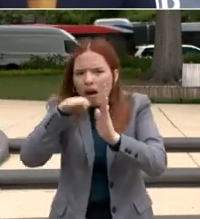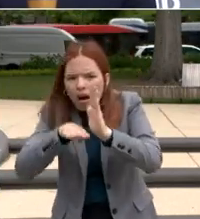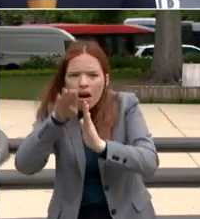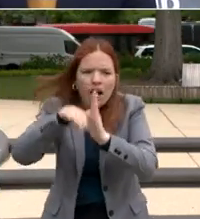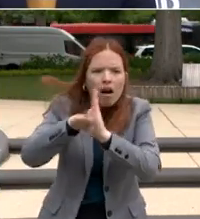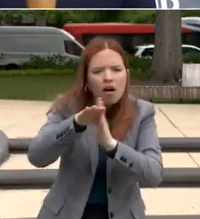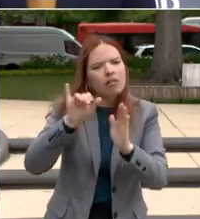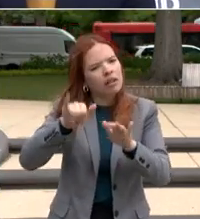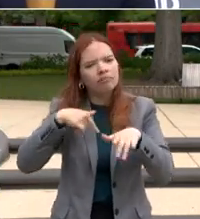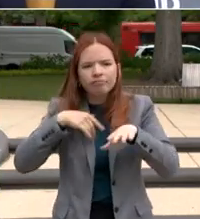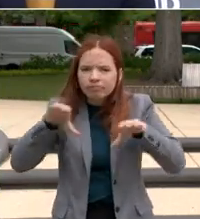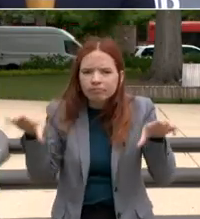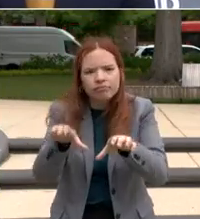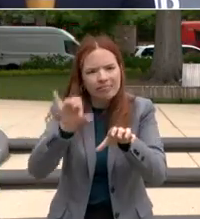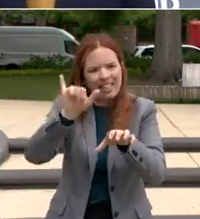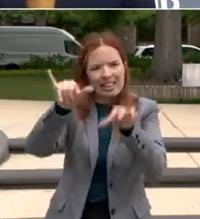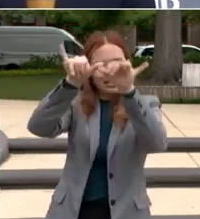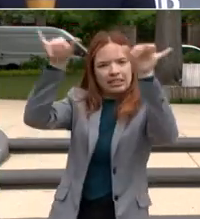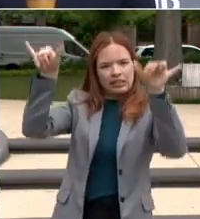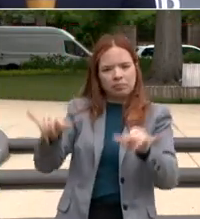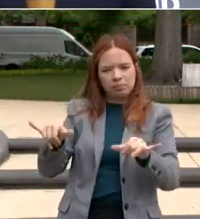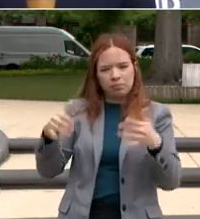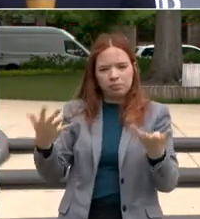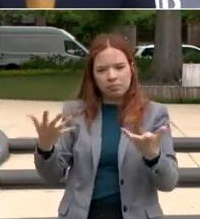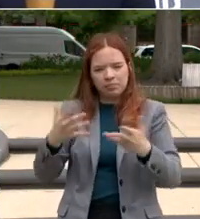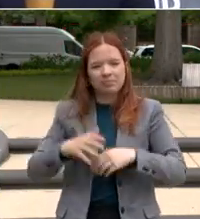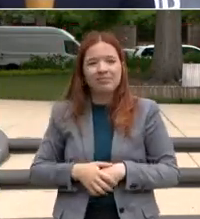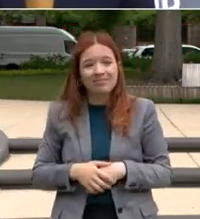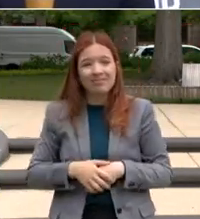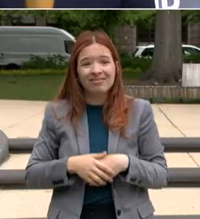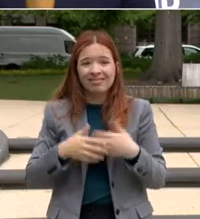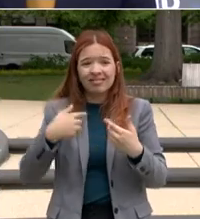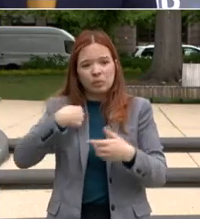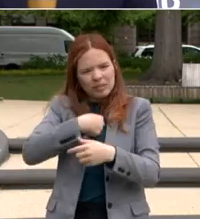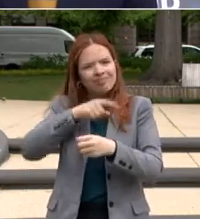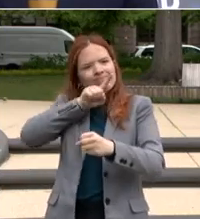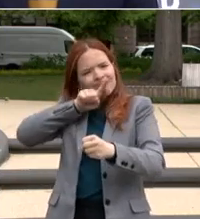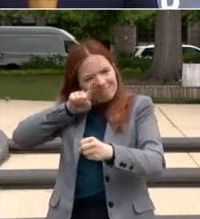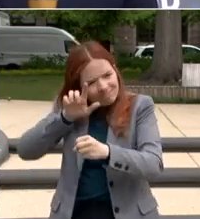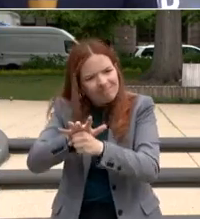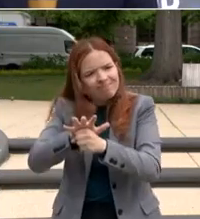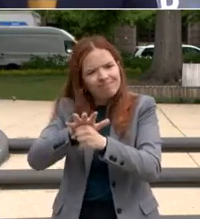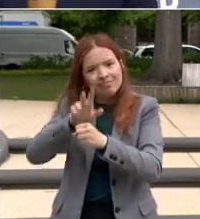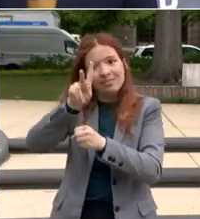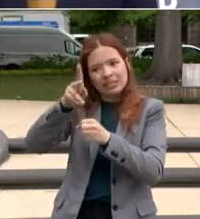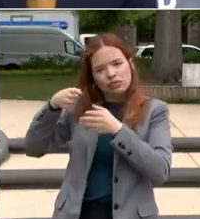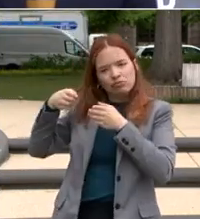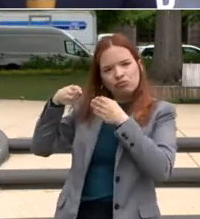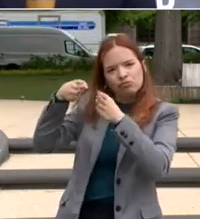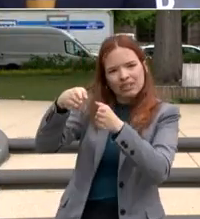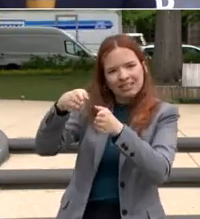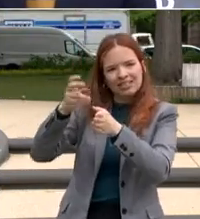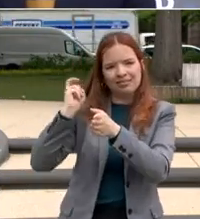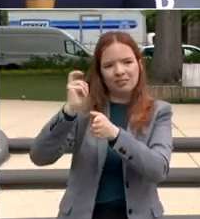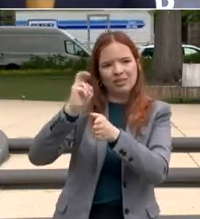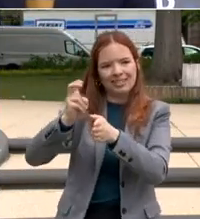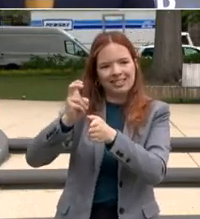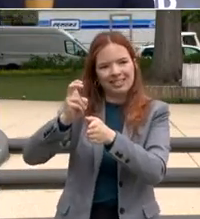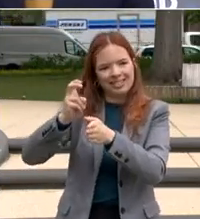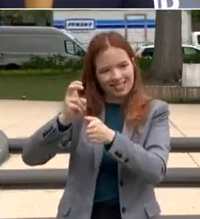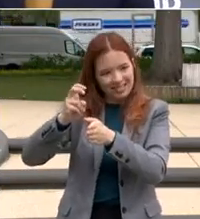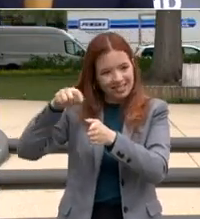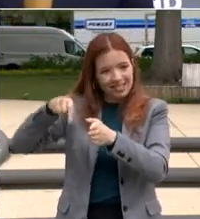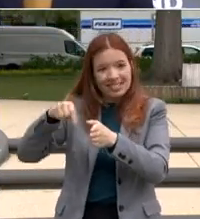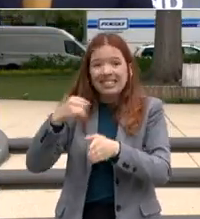it's built around our promise of the K Street Transitway. So not having that would